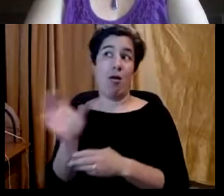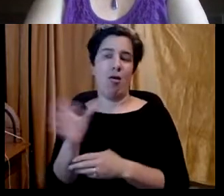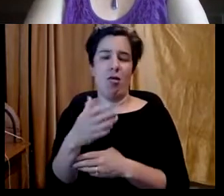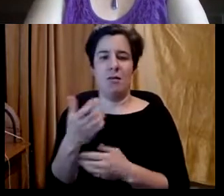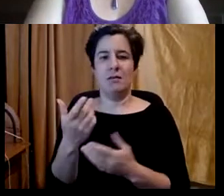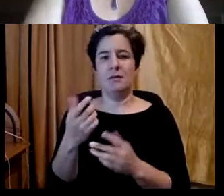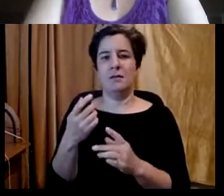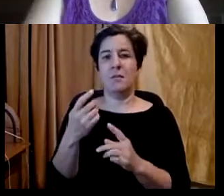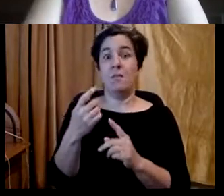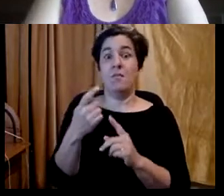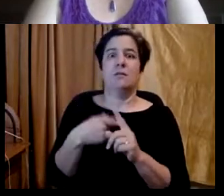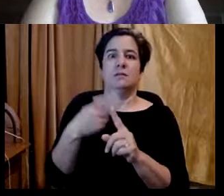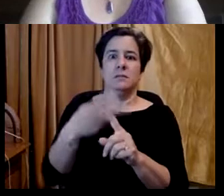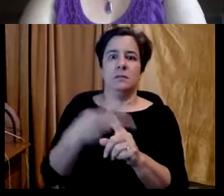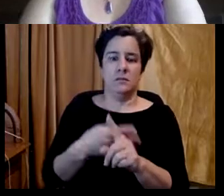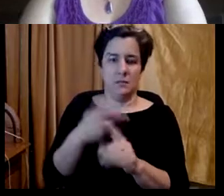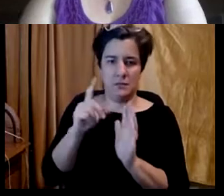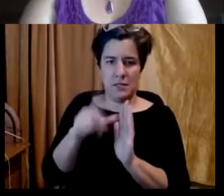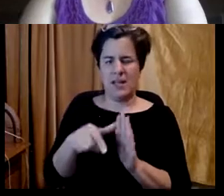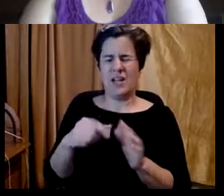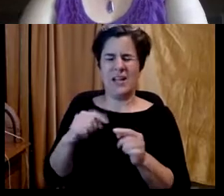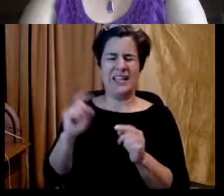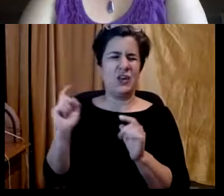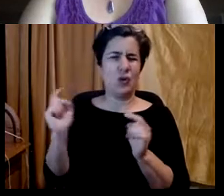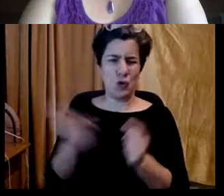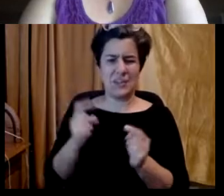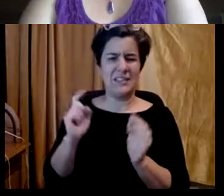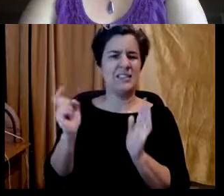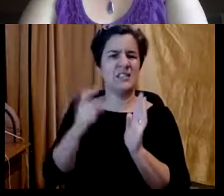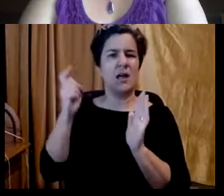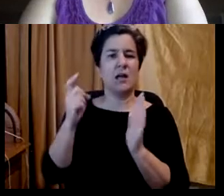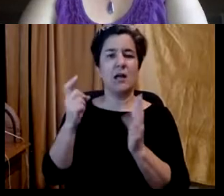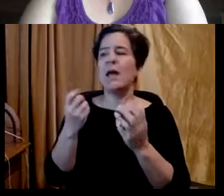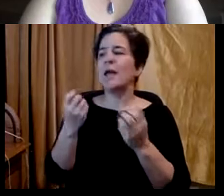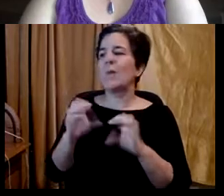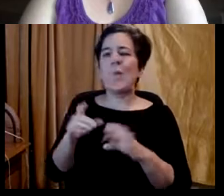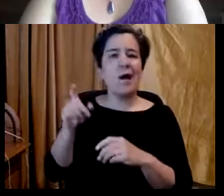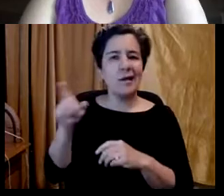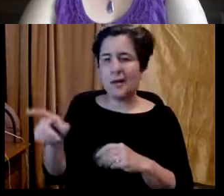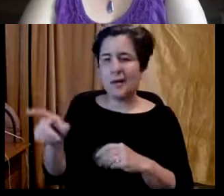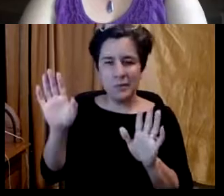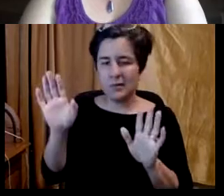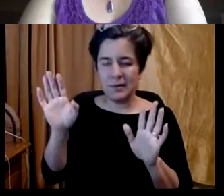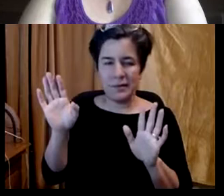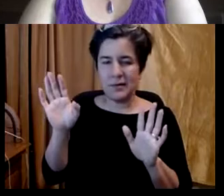months later. And it hurt. It stung pretty bad. Not that I wanted him, but